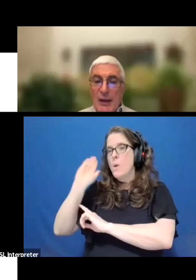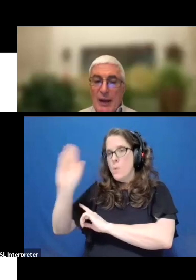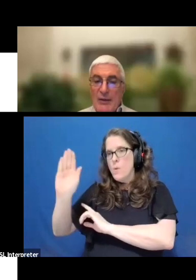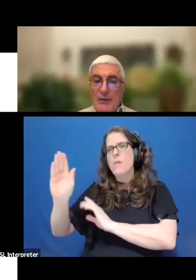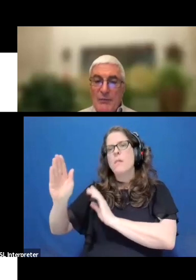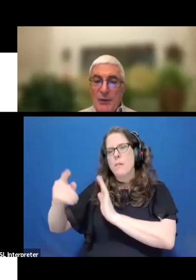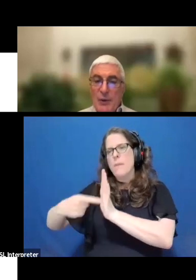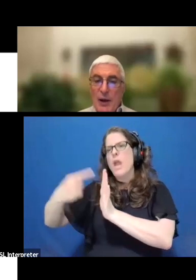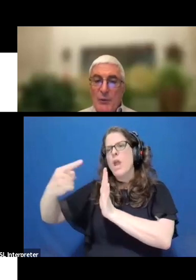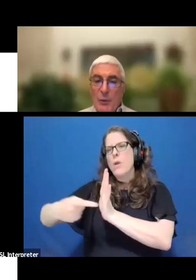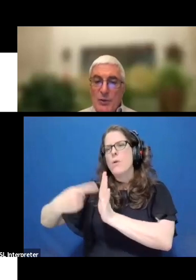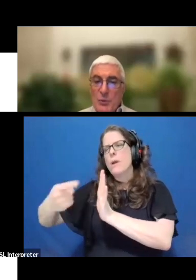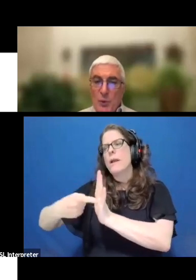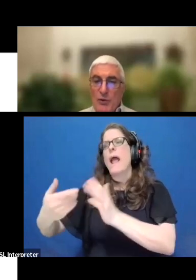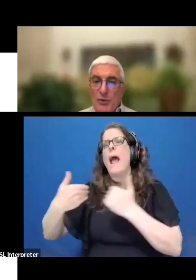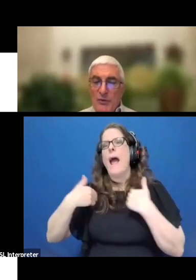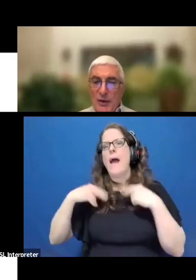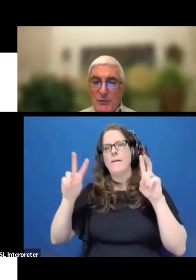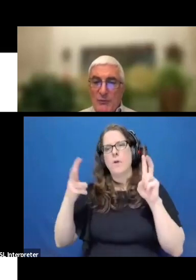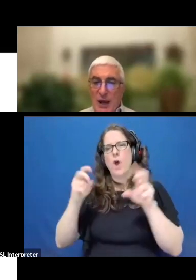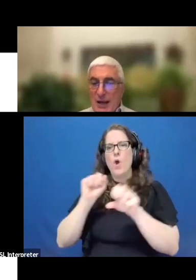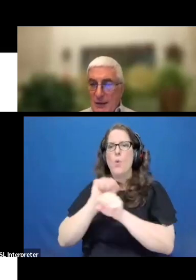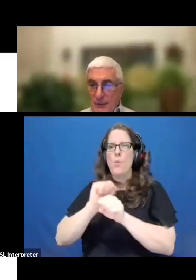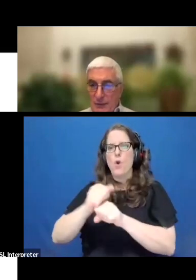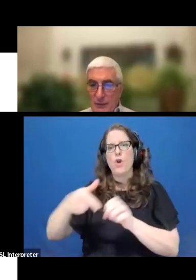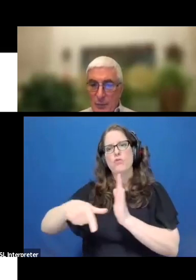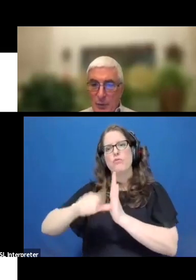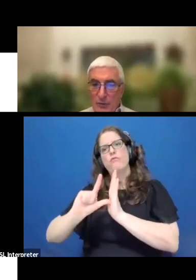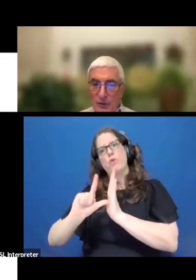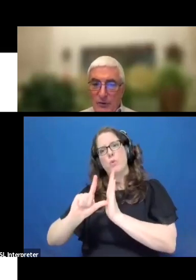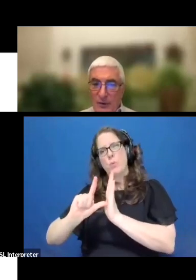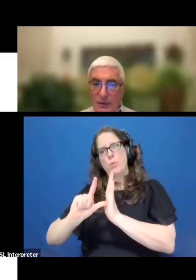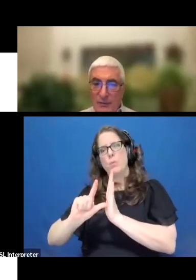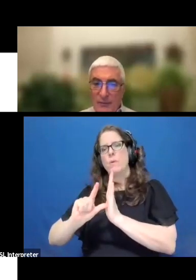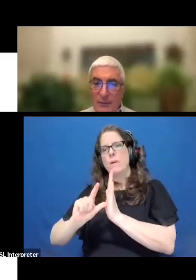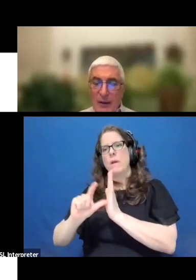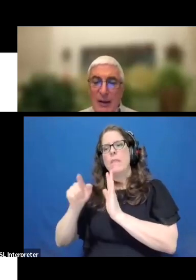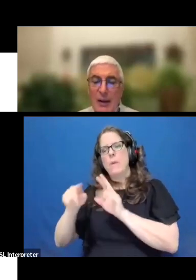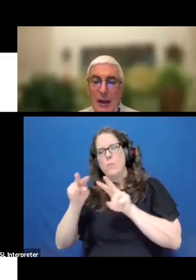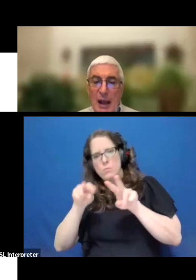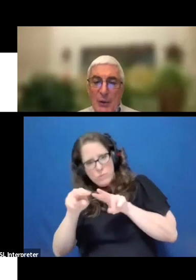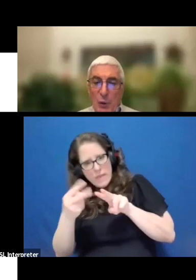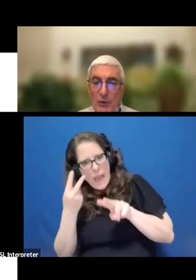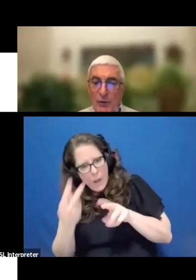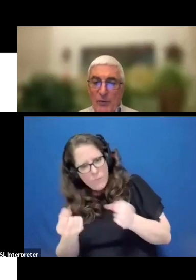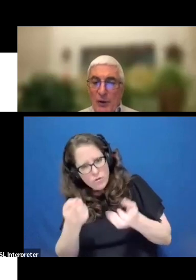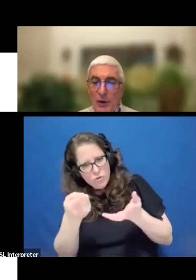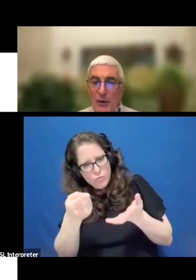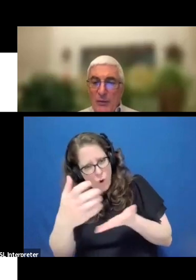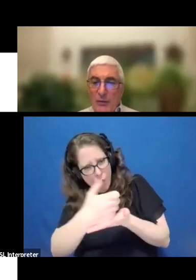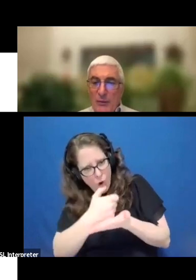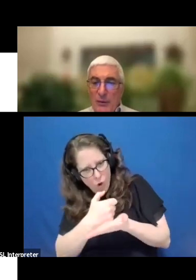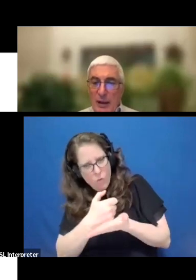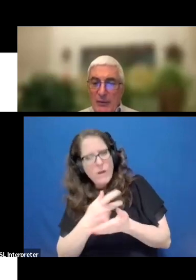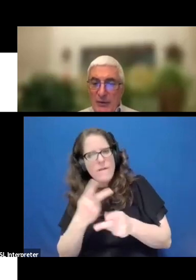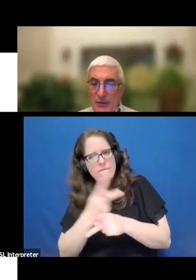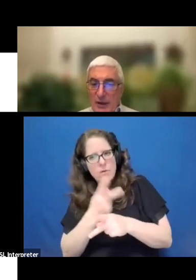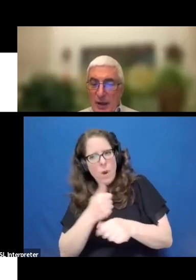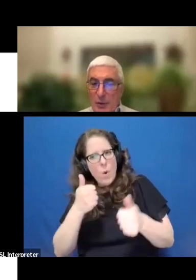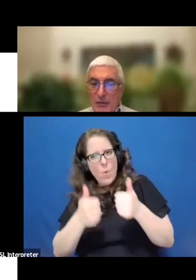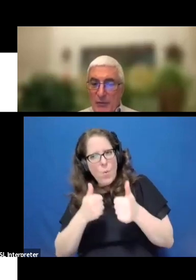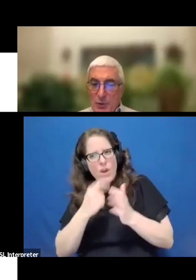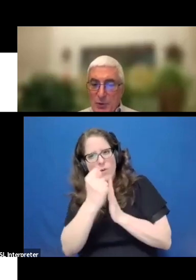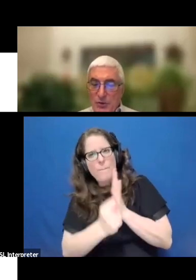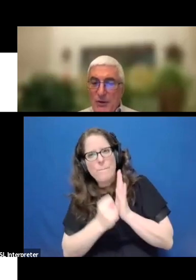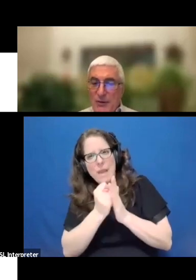earnings and they figure out which work incentive phase the person is in and whether their